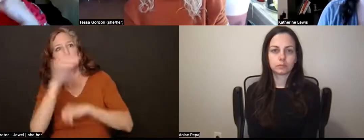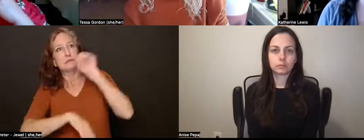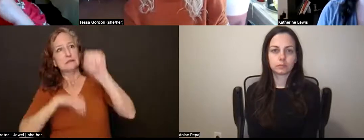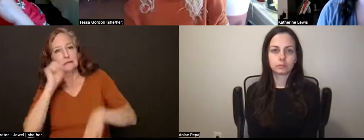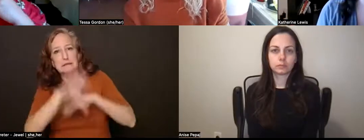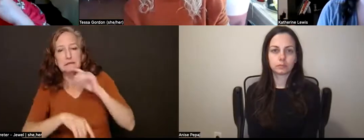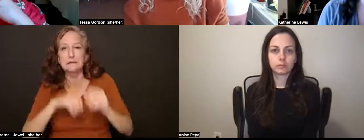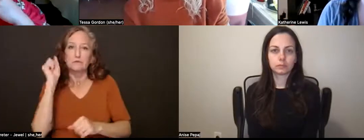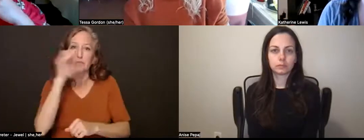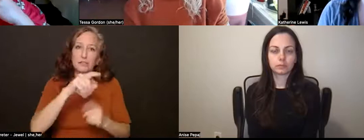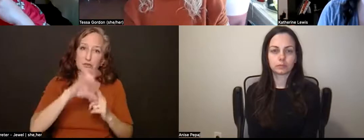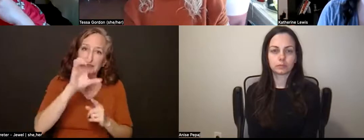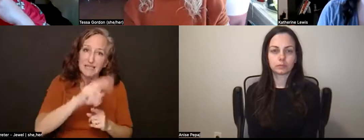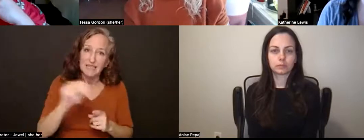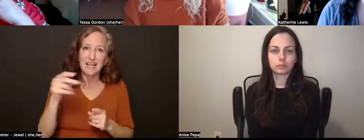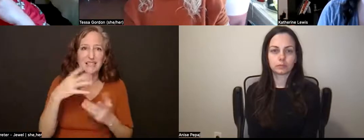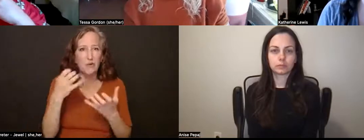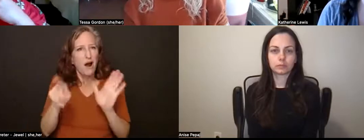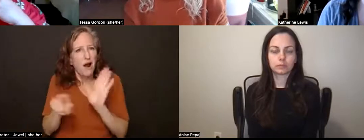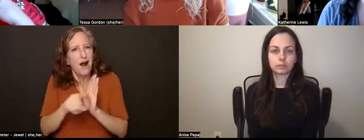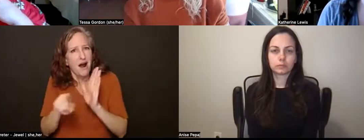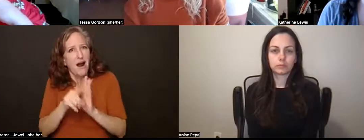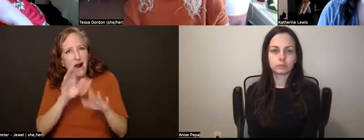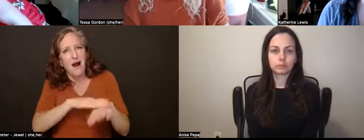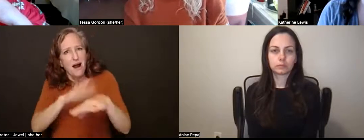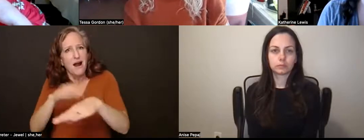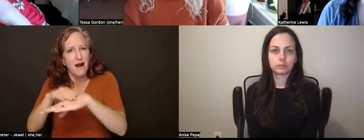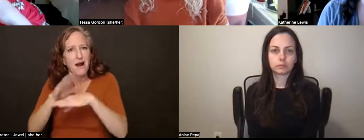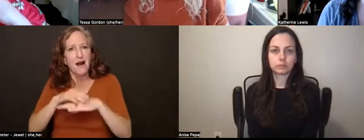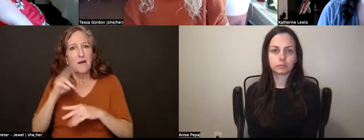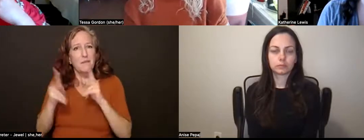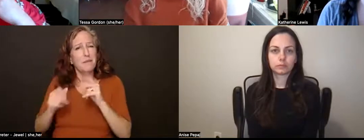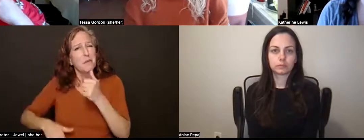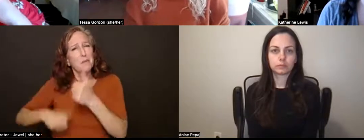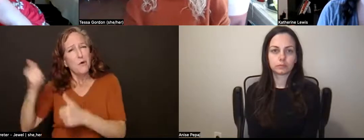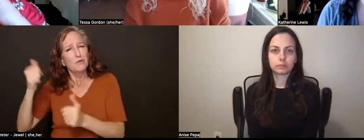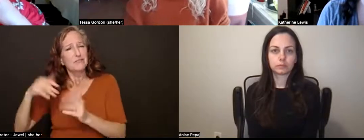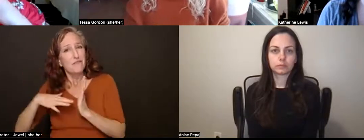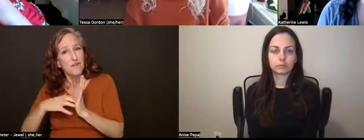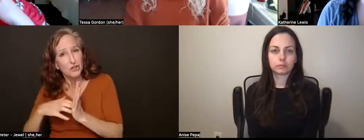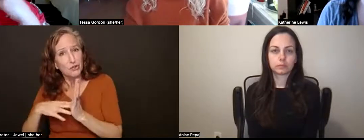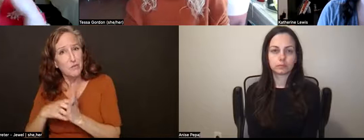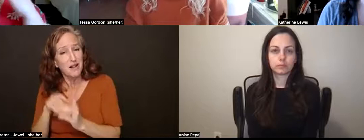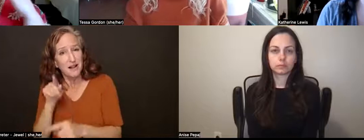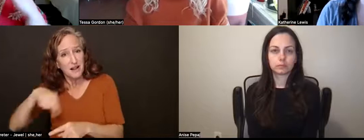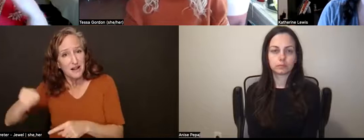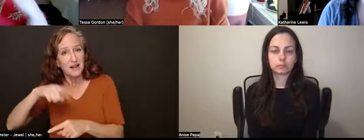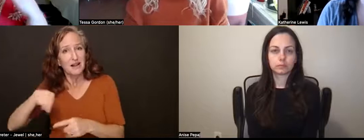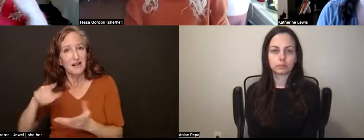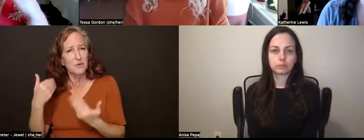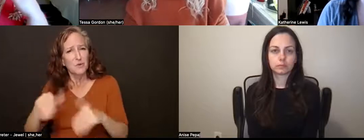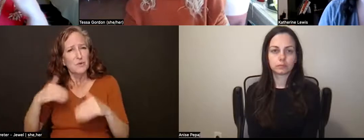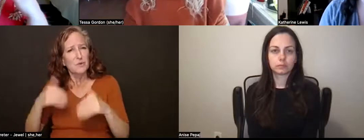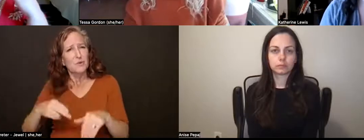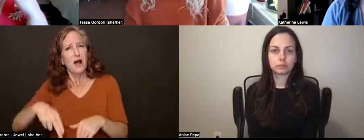raise the alarm that as people were becoming more free, that the most vulnerable amongst us were going to have a higher chance of